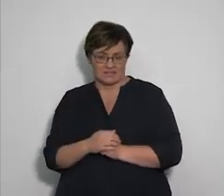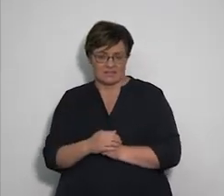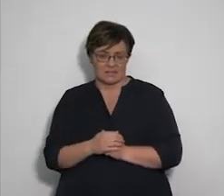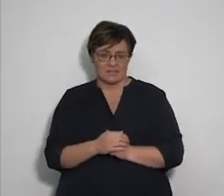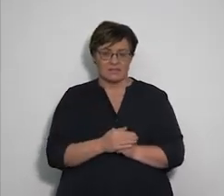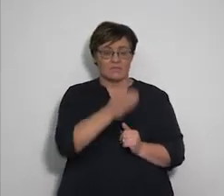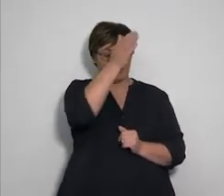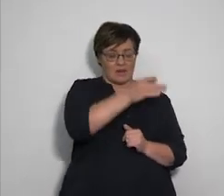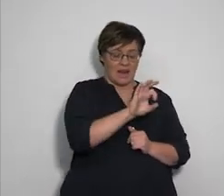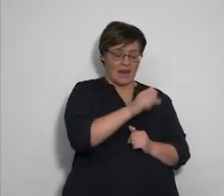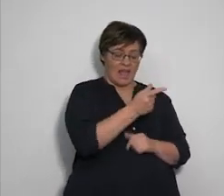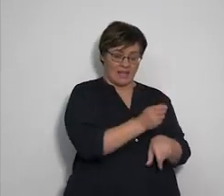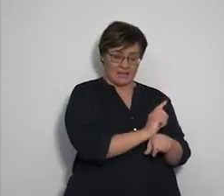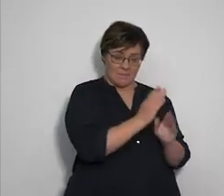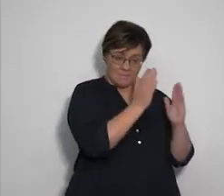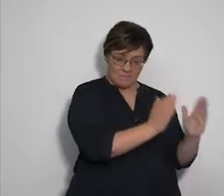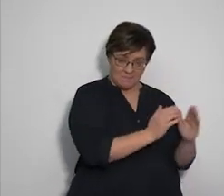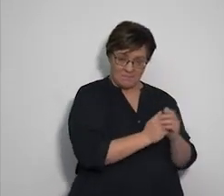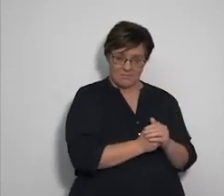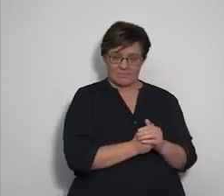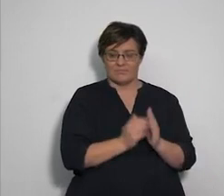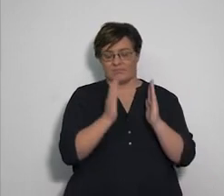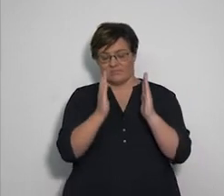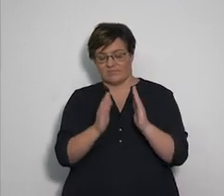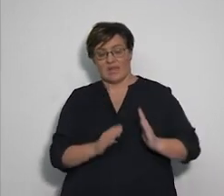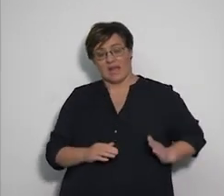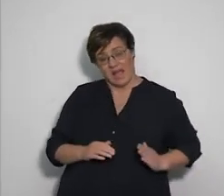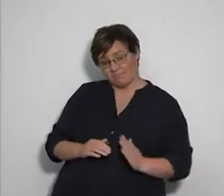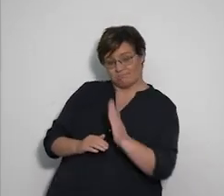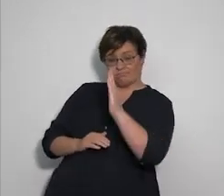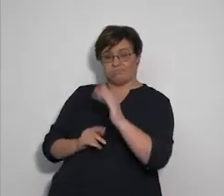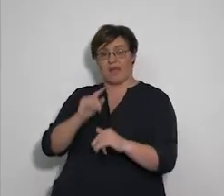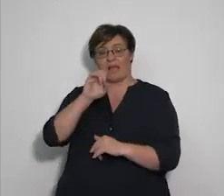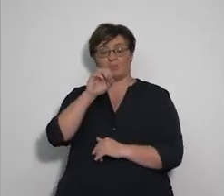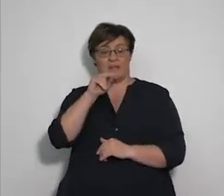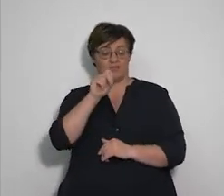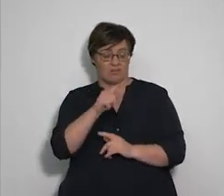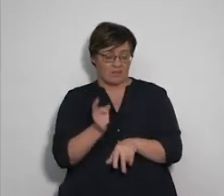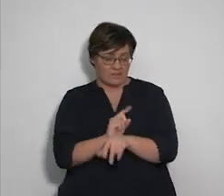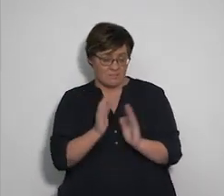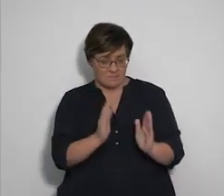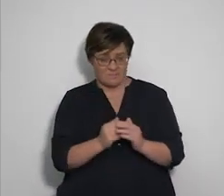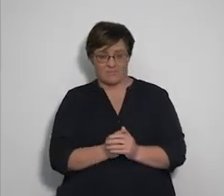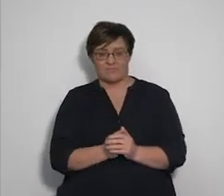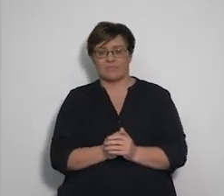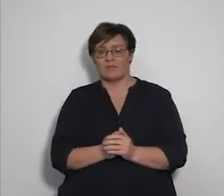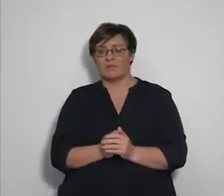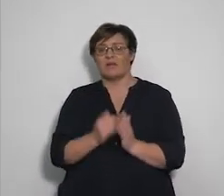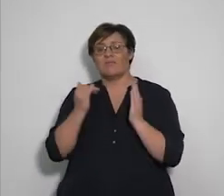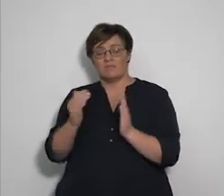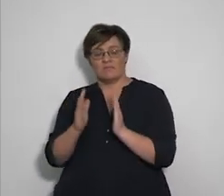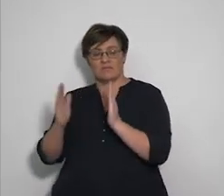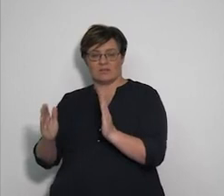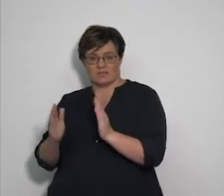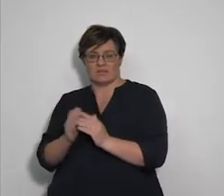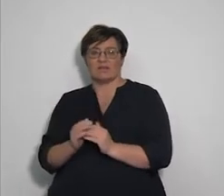phase. Here's our lag phase. Here is our exponential phase, and